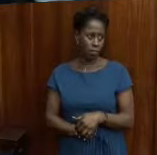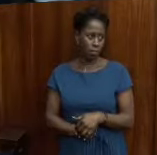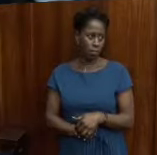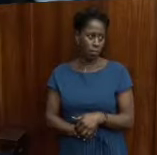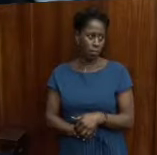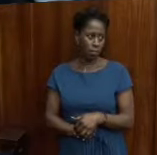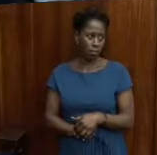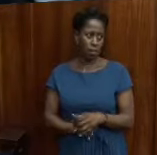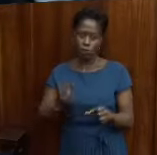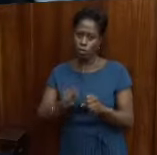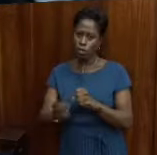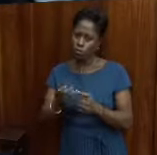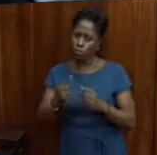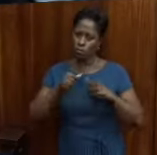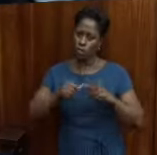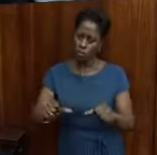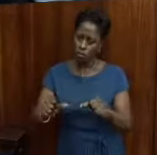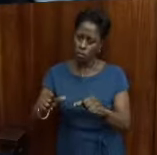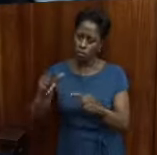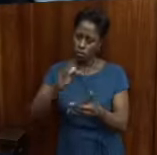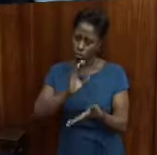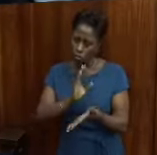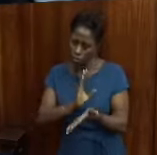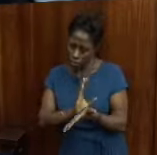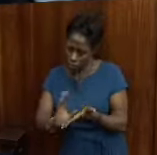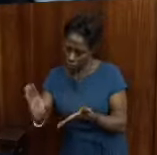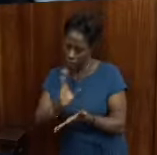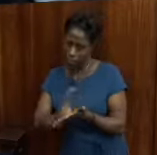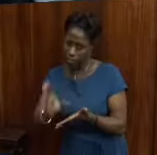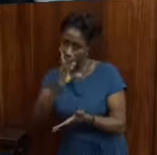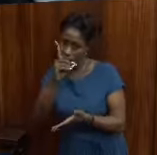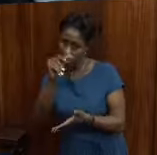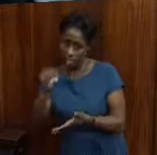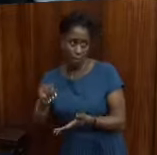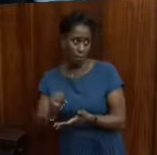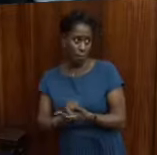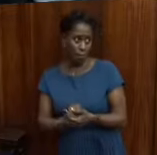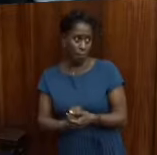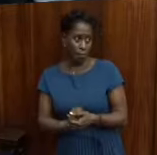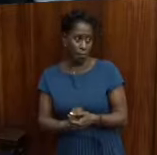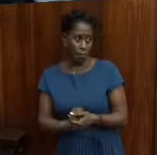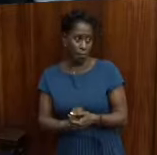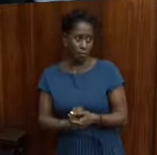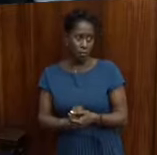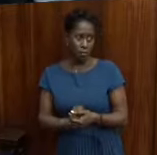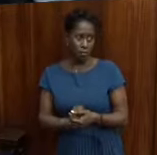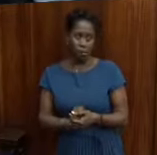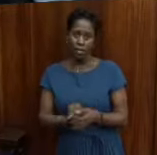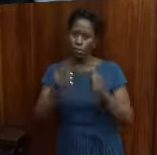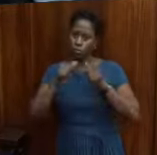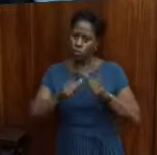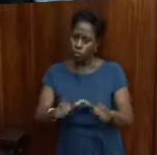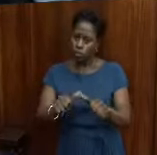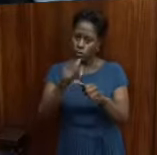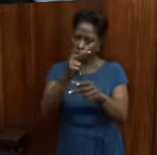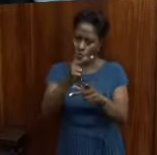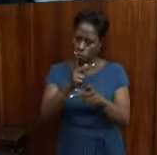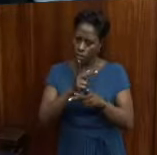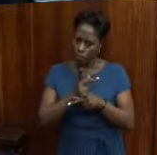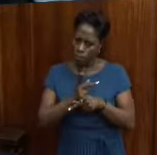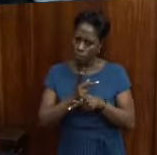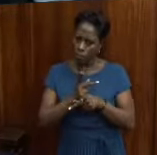volume of silt, 1.5 million cubic meters, and to continue to provide maintenance operation dredging